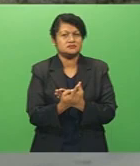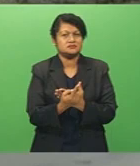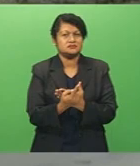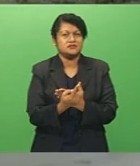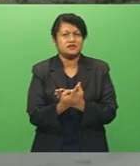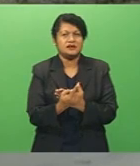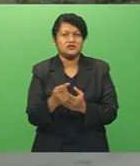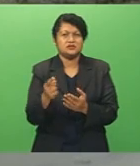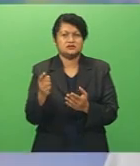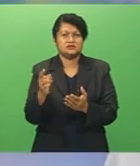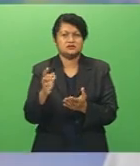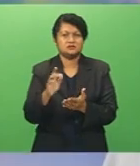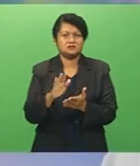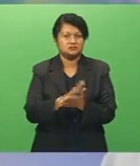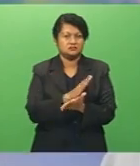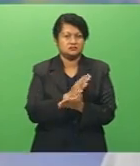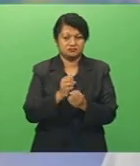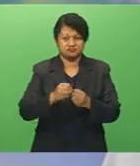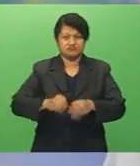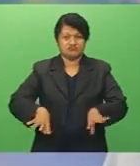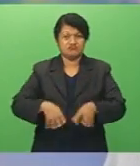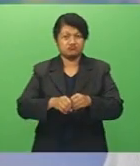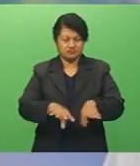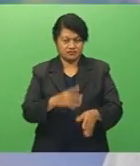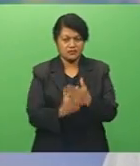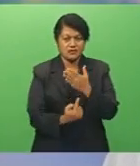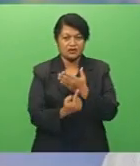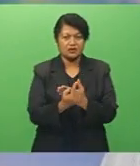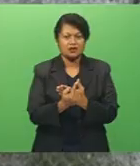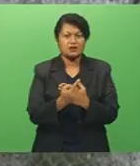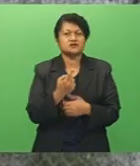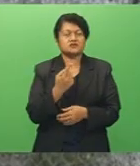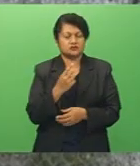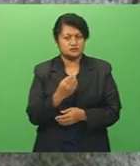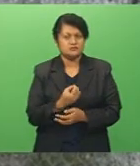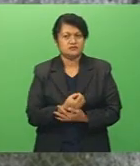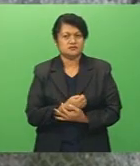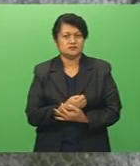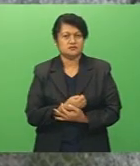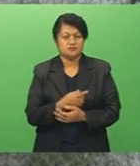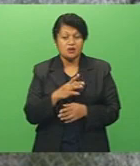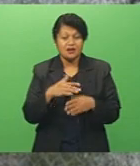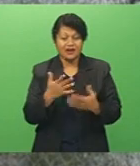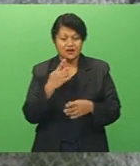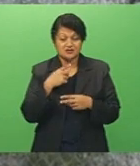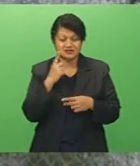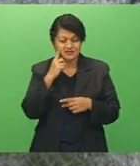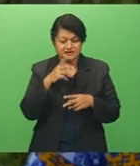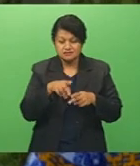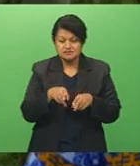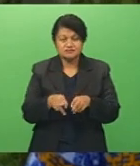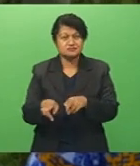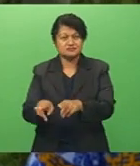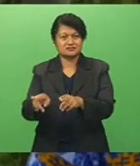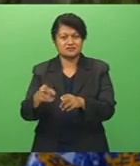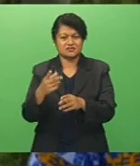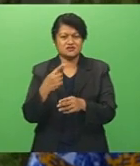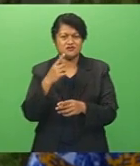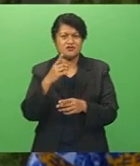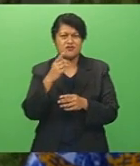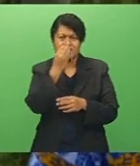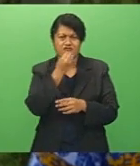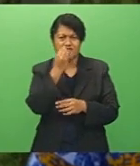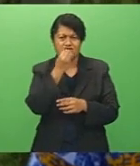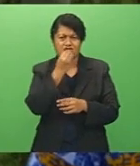immediately stop that and reverse if there is any damage done. The raw sewage in the creek has disrupted the source of food for nearby